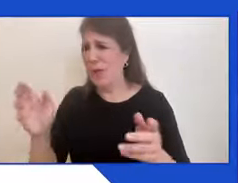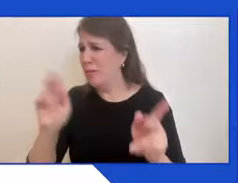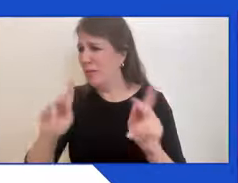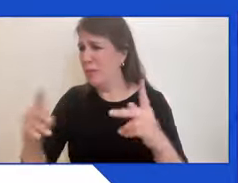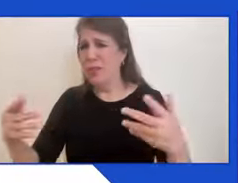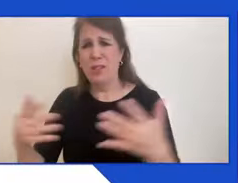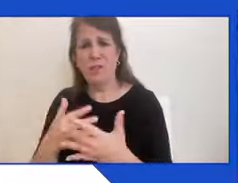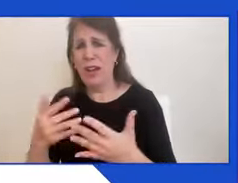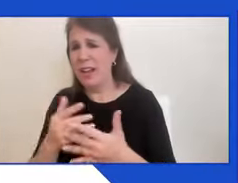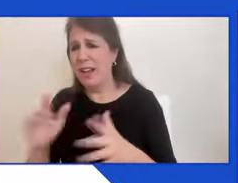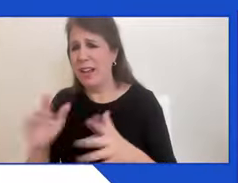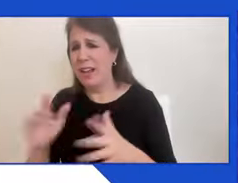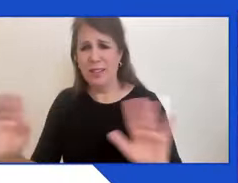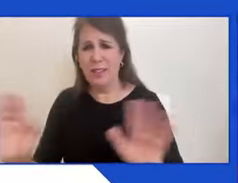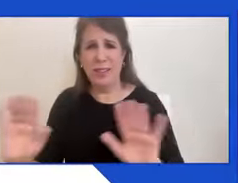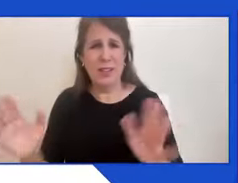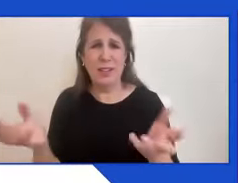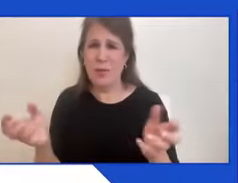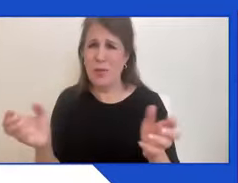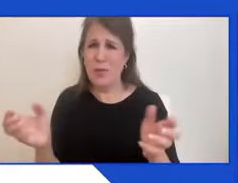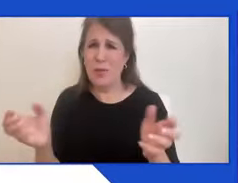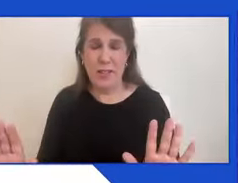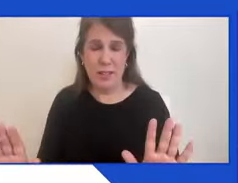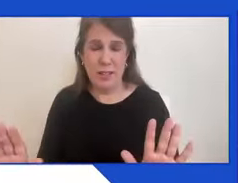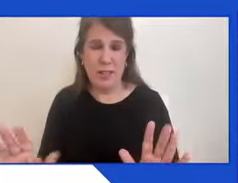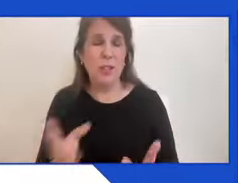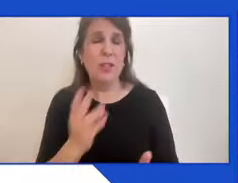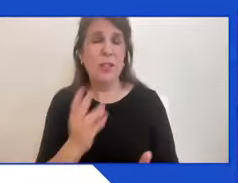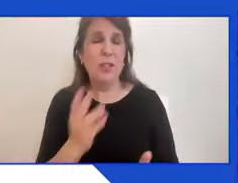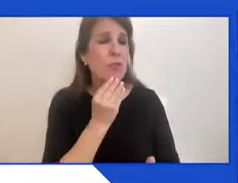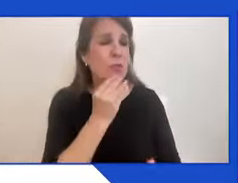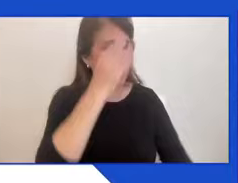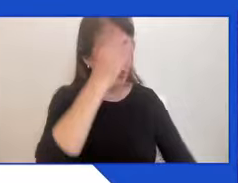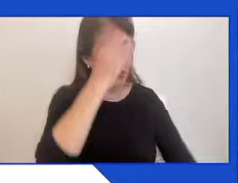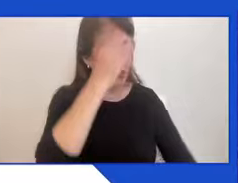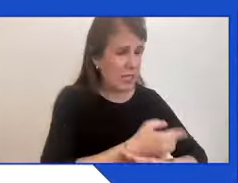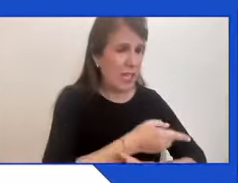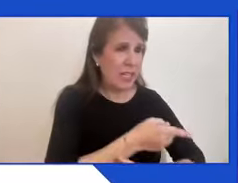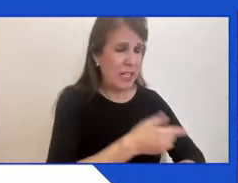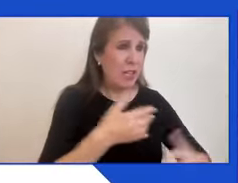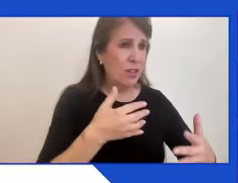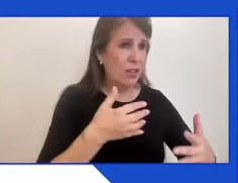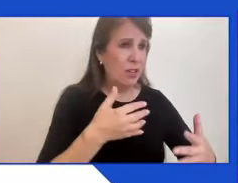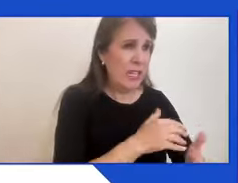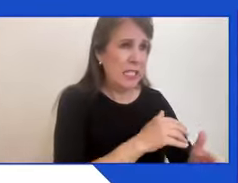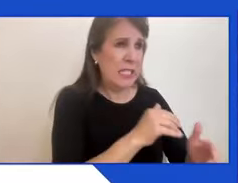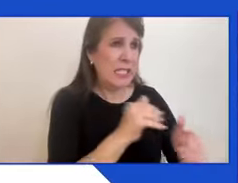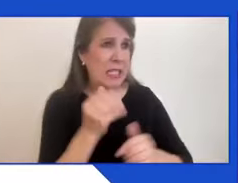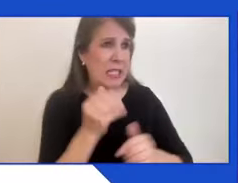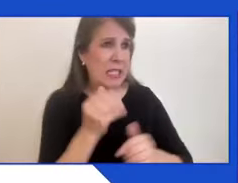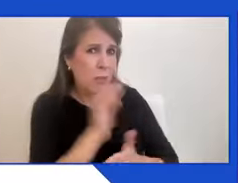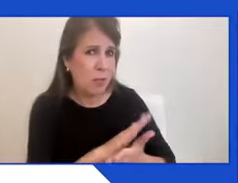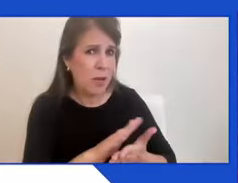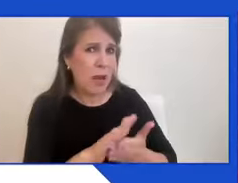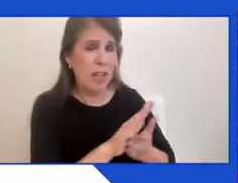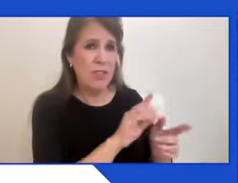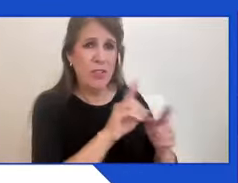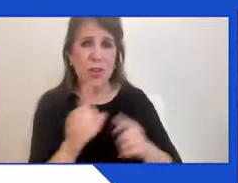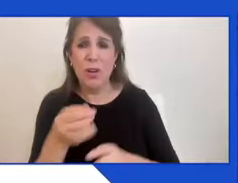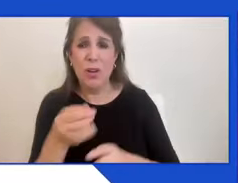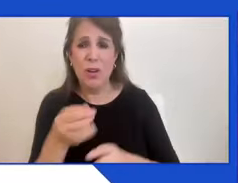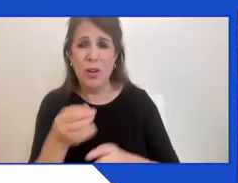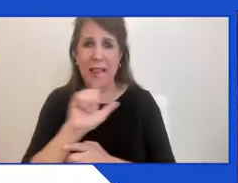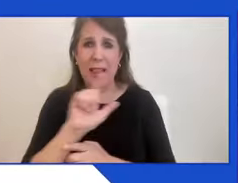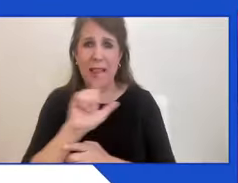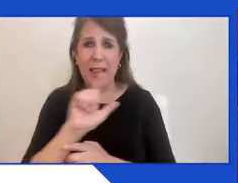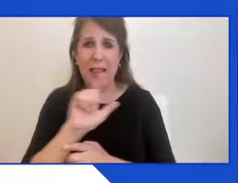I don't want that. I don't want any Jewish son to be afraid to leave his dorm room and go to the Hillel Center for a